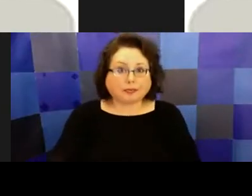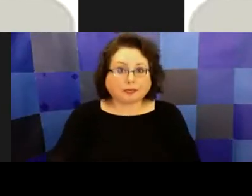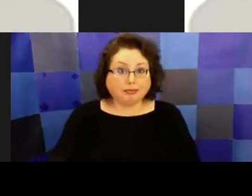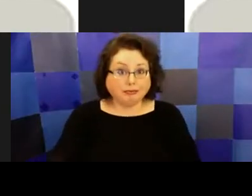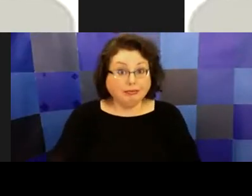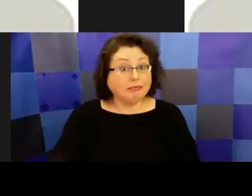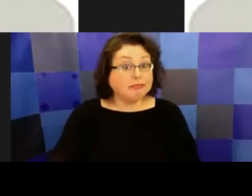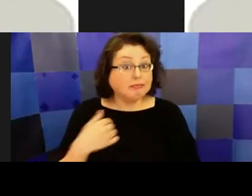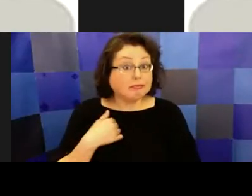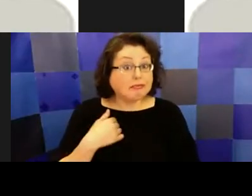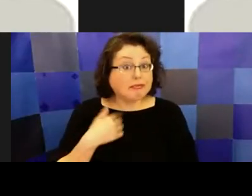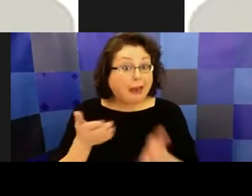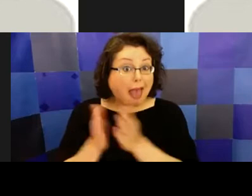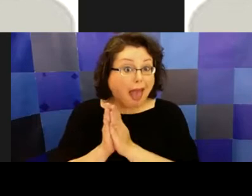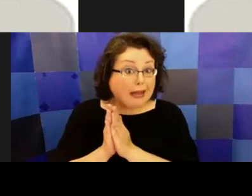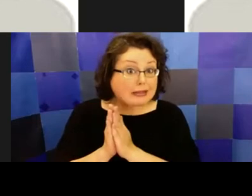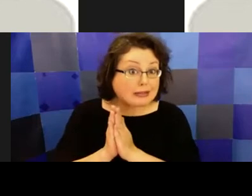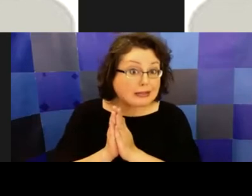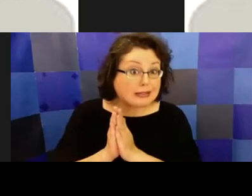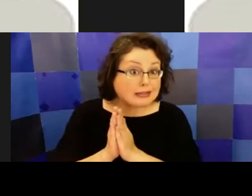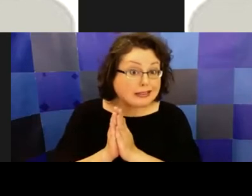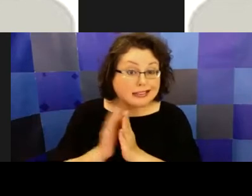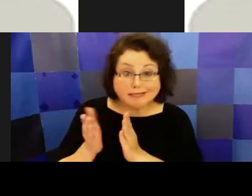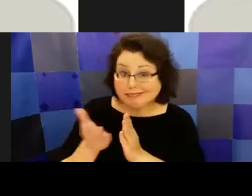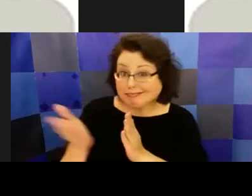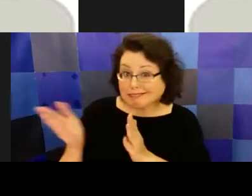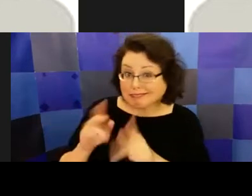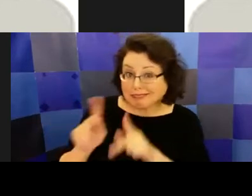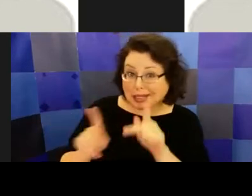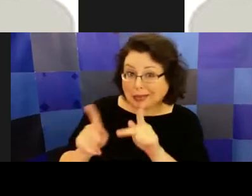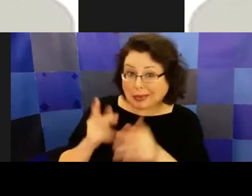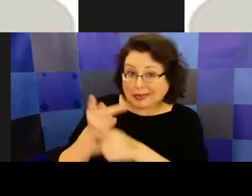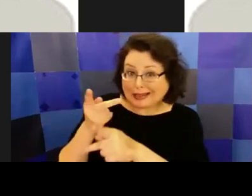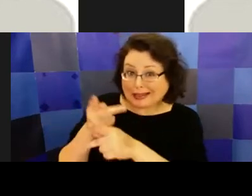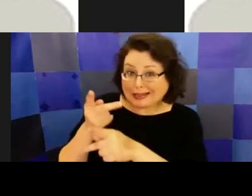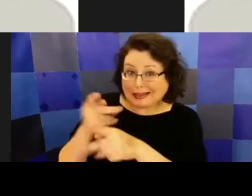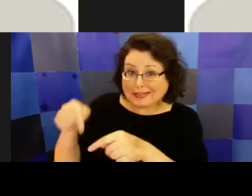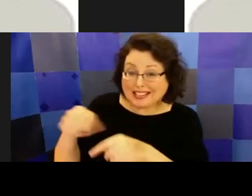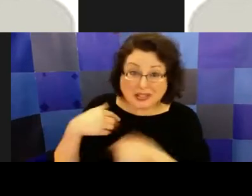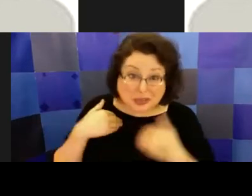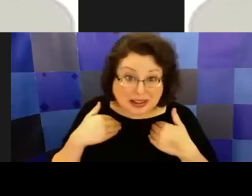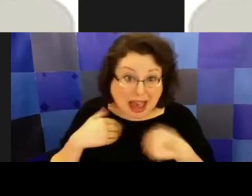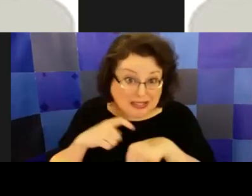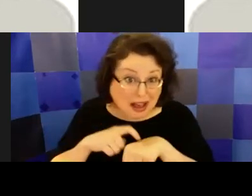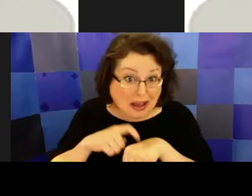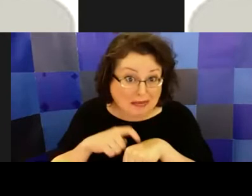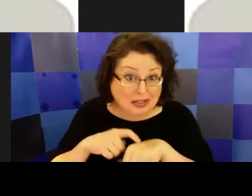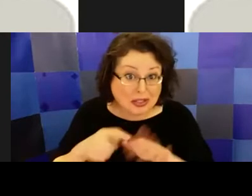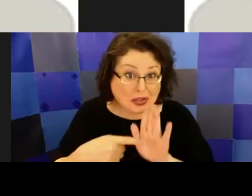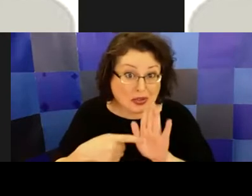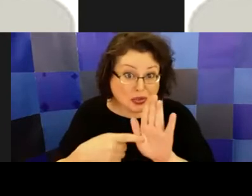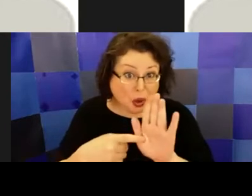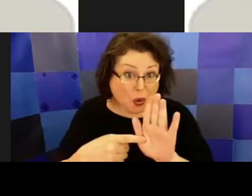And I'm gonna ask my my stewards here whether they think I have time to show a few minutes of